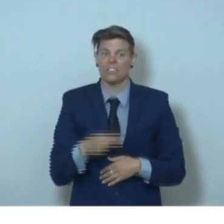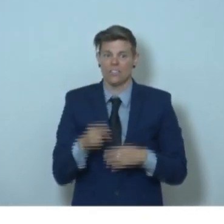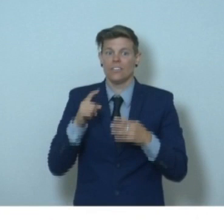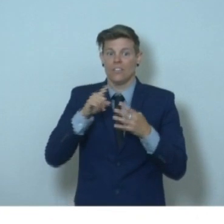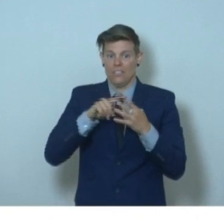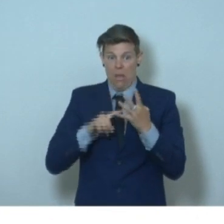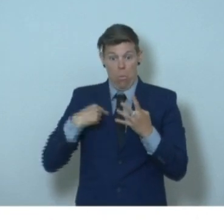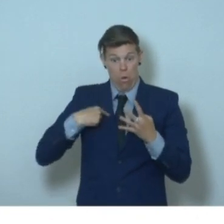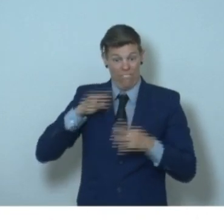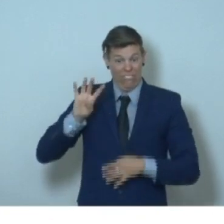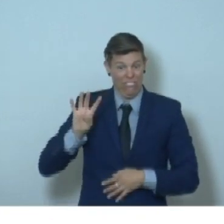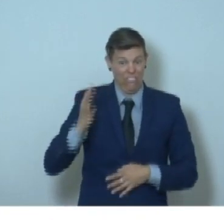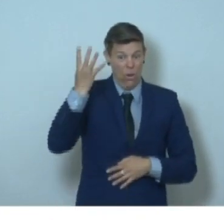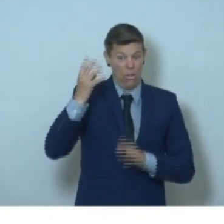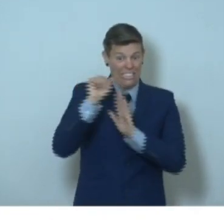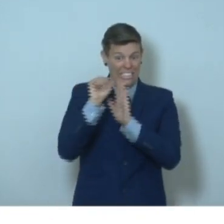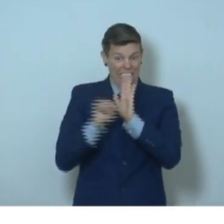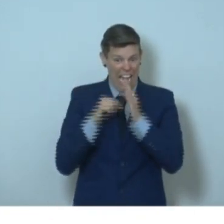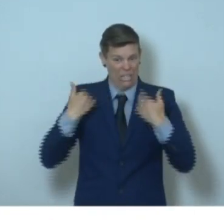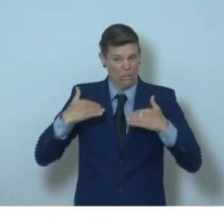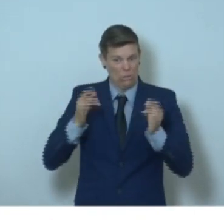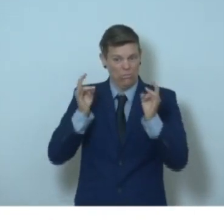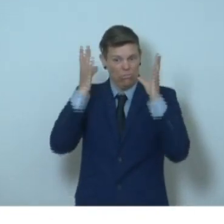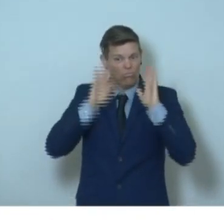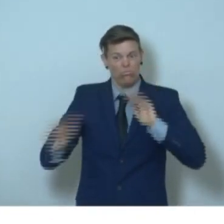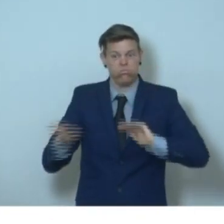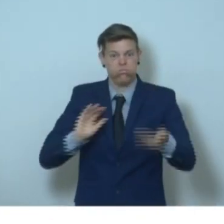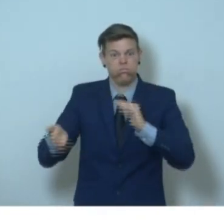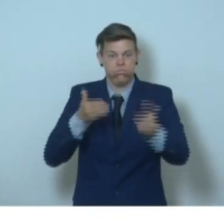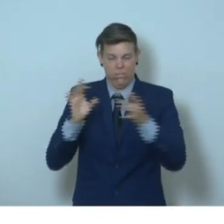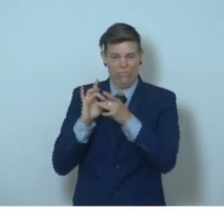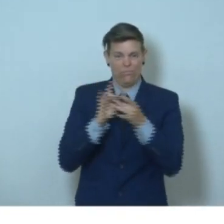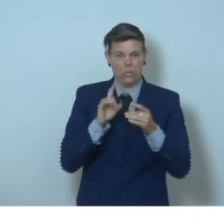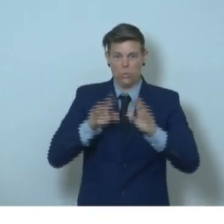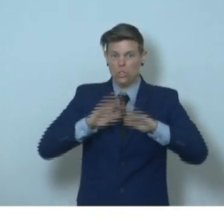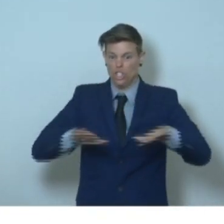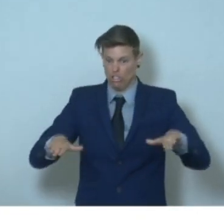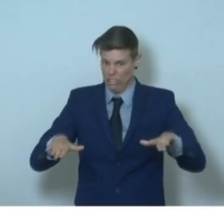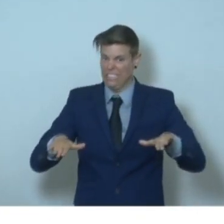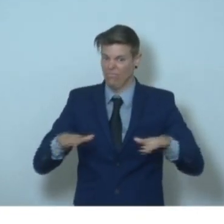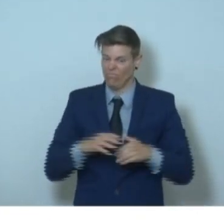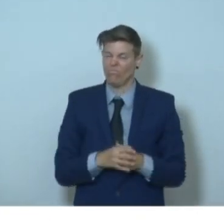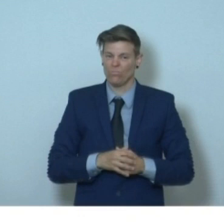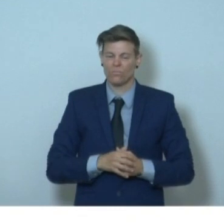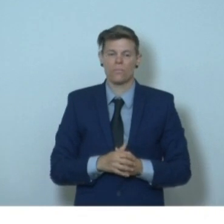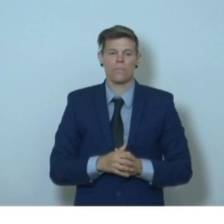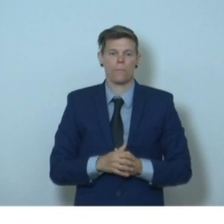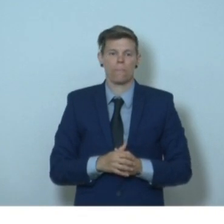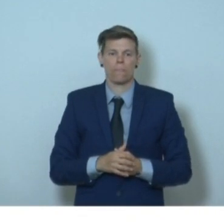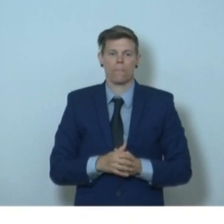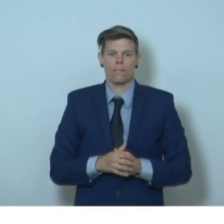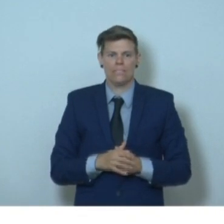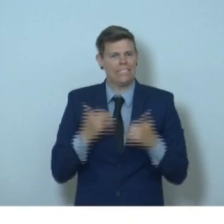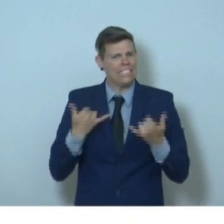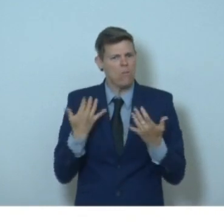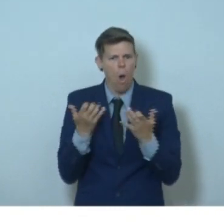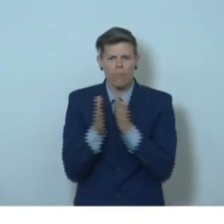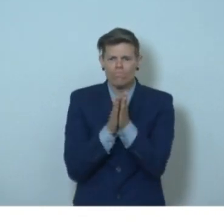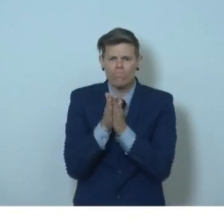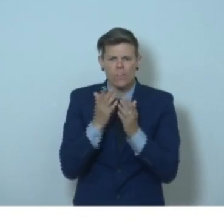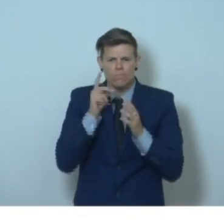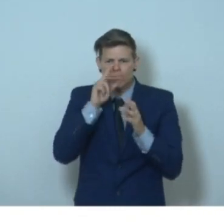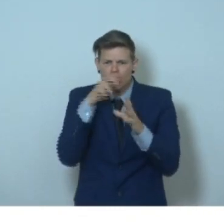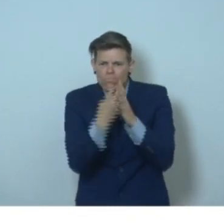terms of percent of cases. We're still really eager to get more data on disease transmission in